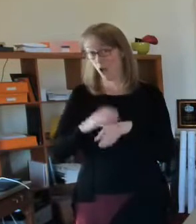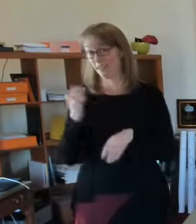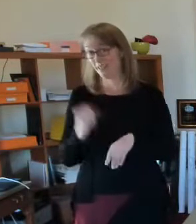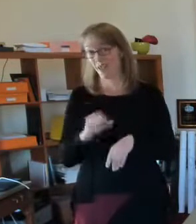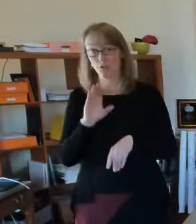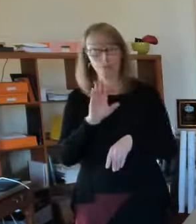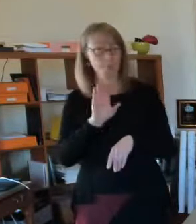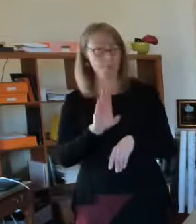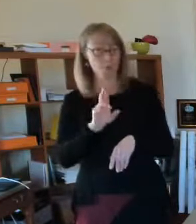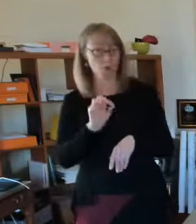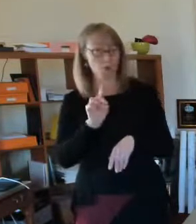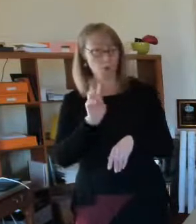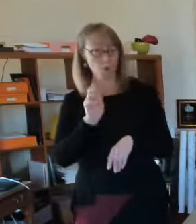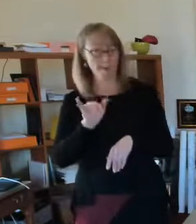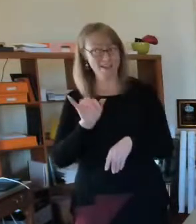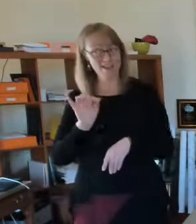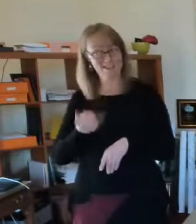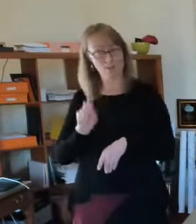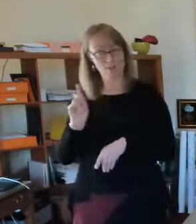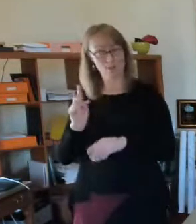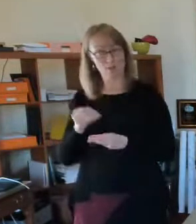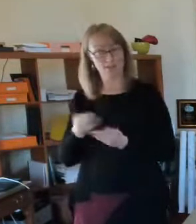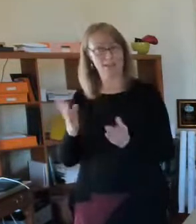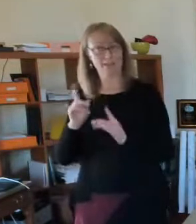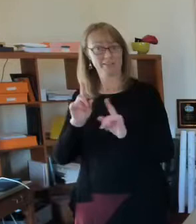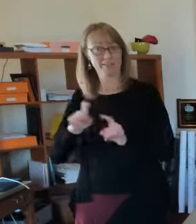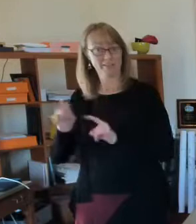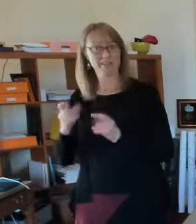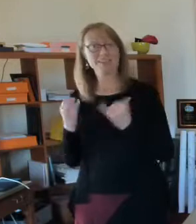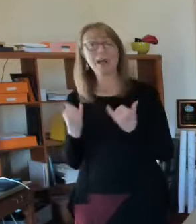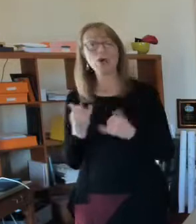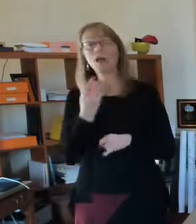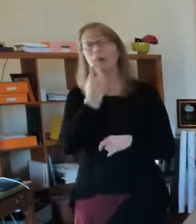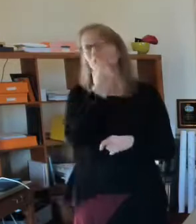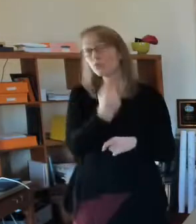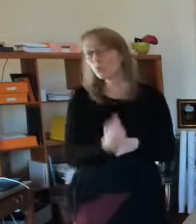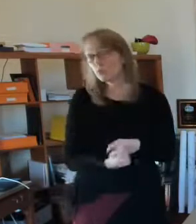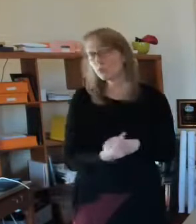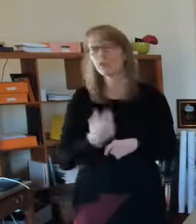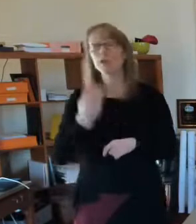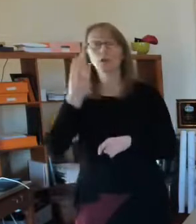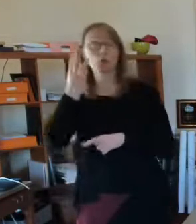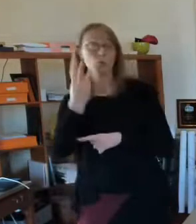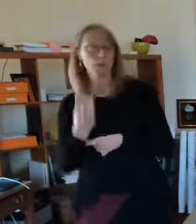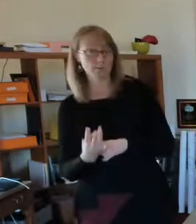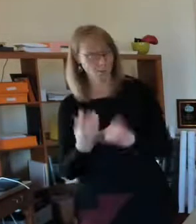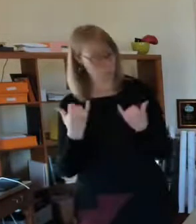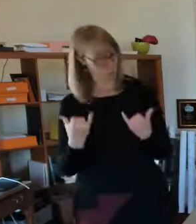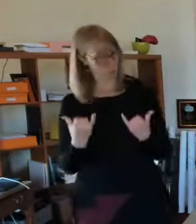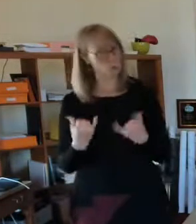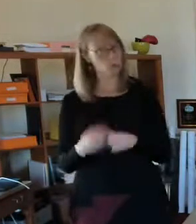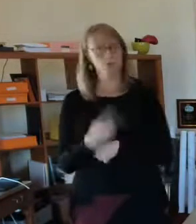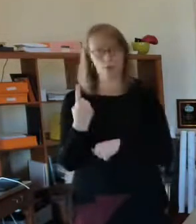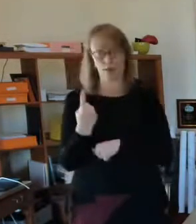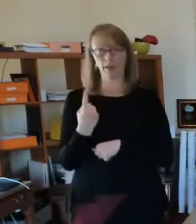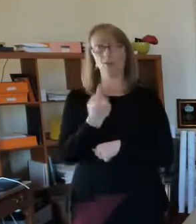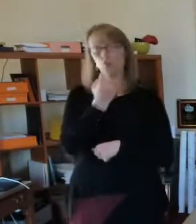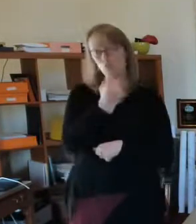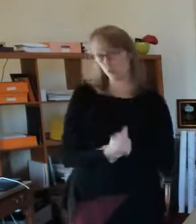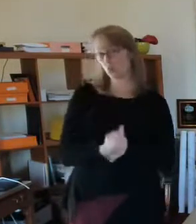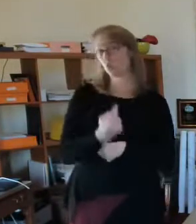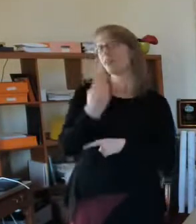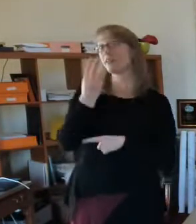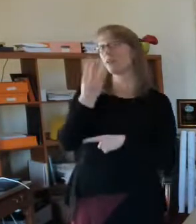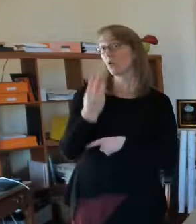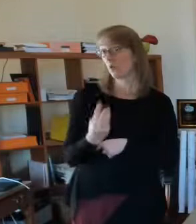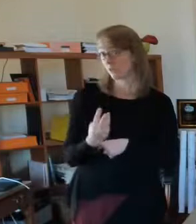months maybe. But on Tuesdays and Wednesdays now, so today's Wednesday, Tuesdays and